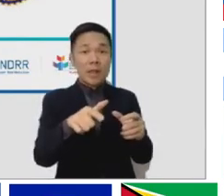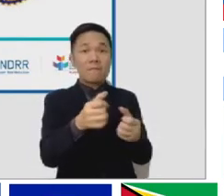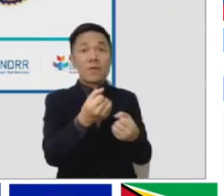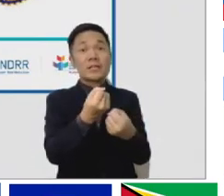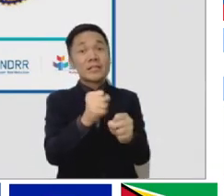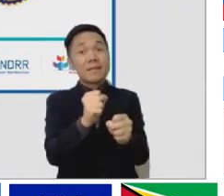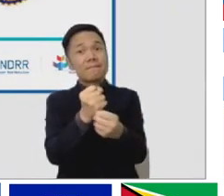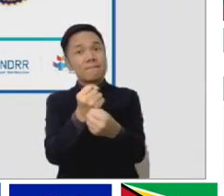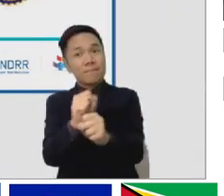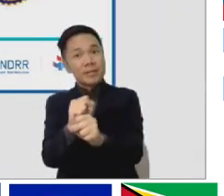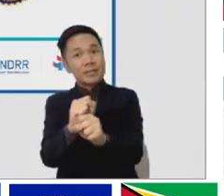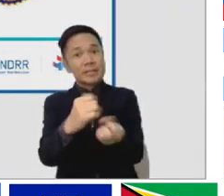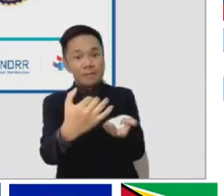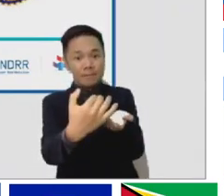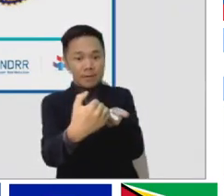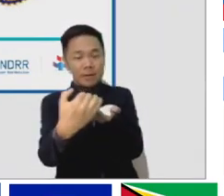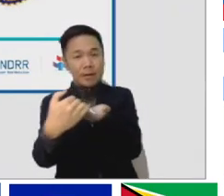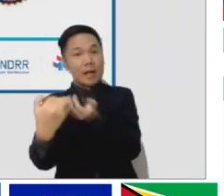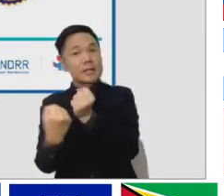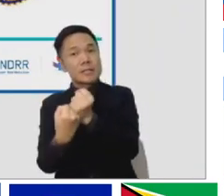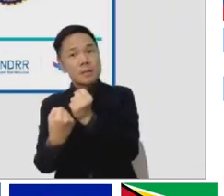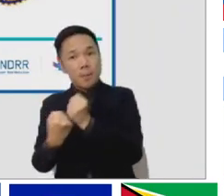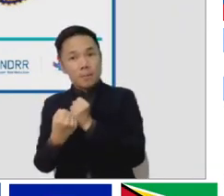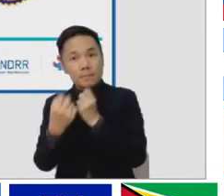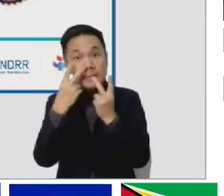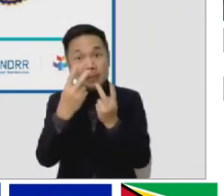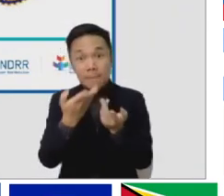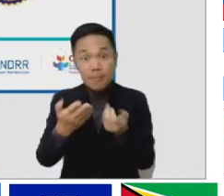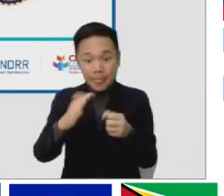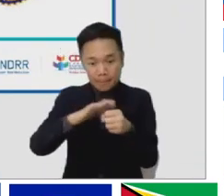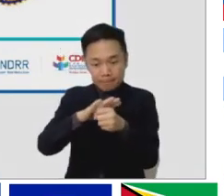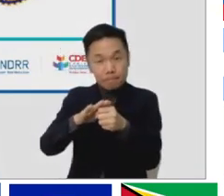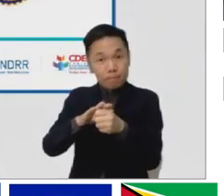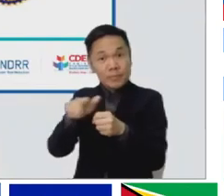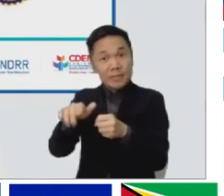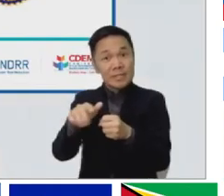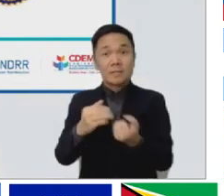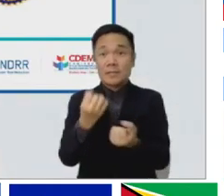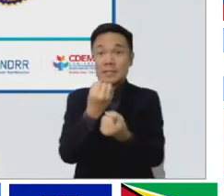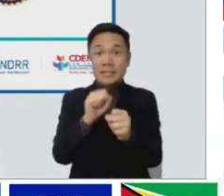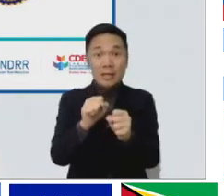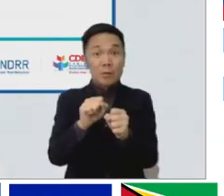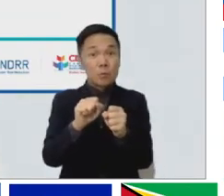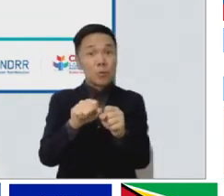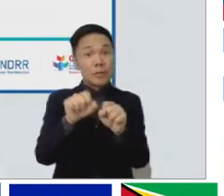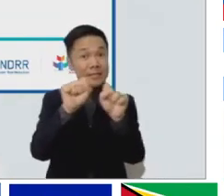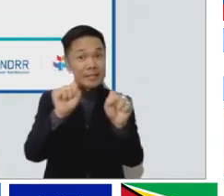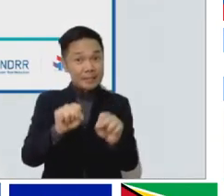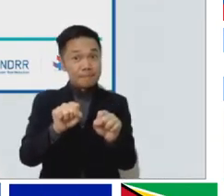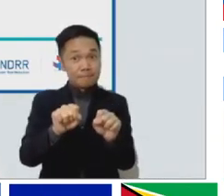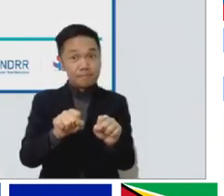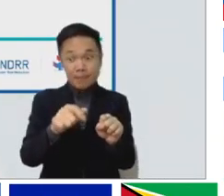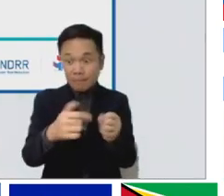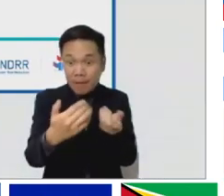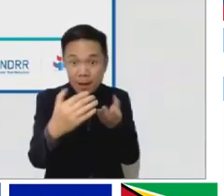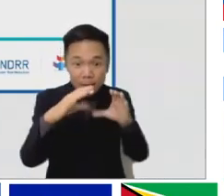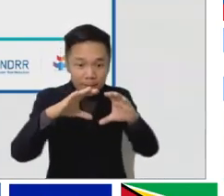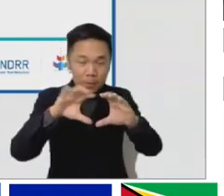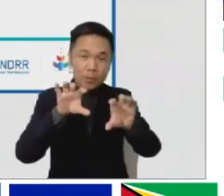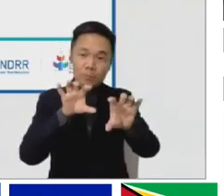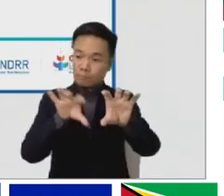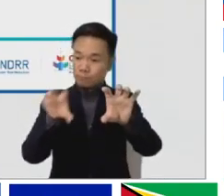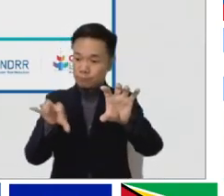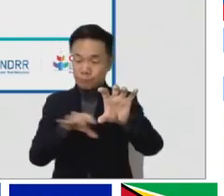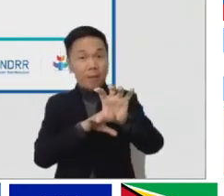And you will see, for example, that the regional security system and CARICOM impacts are integrated into that partnership